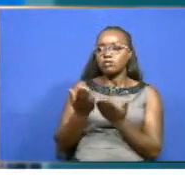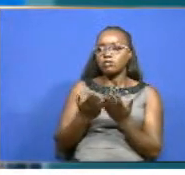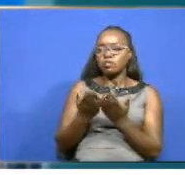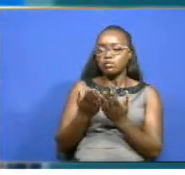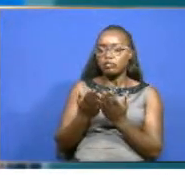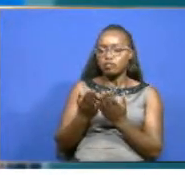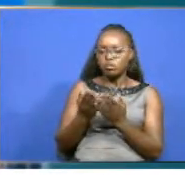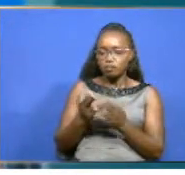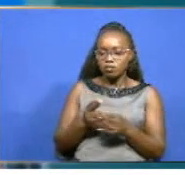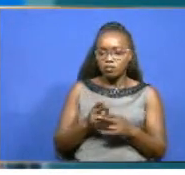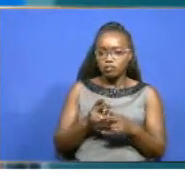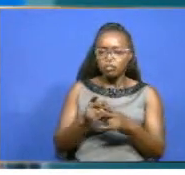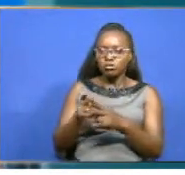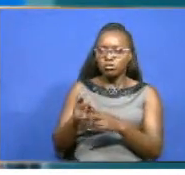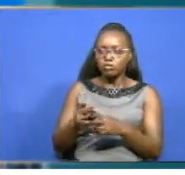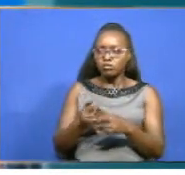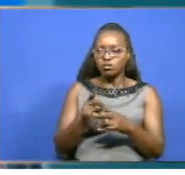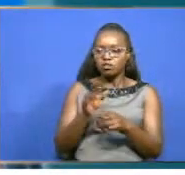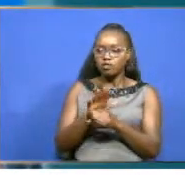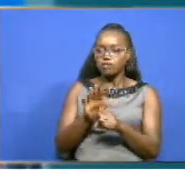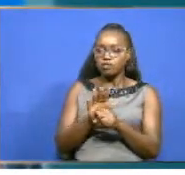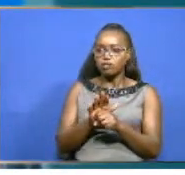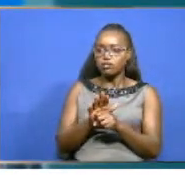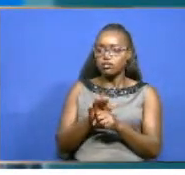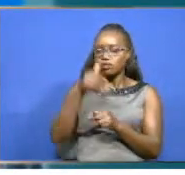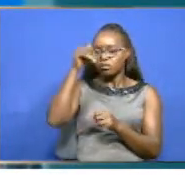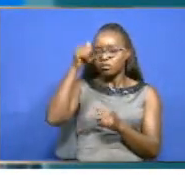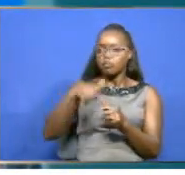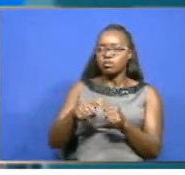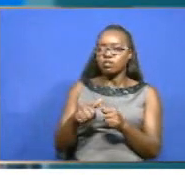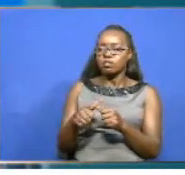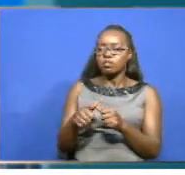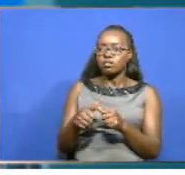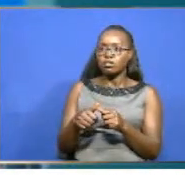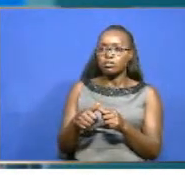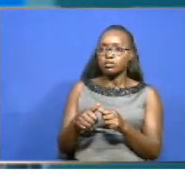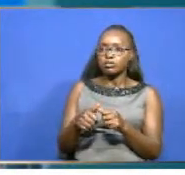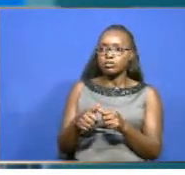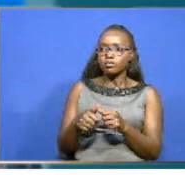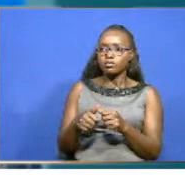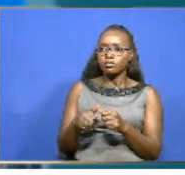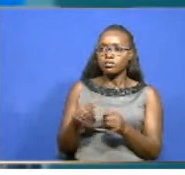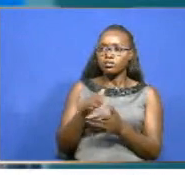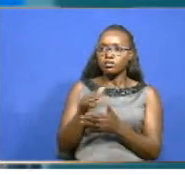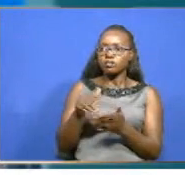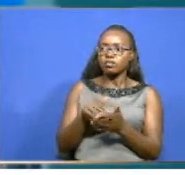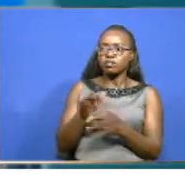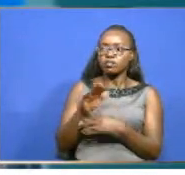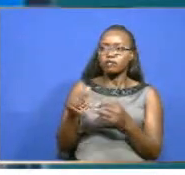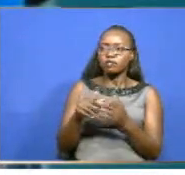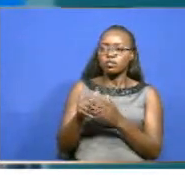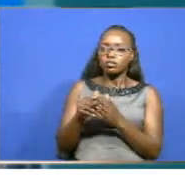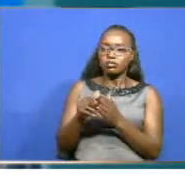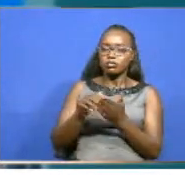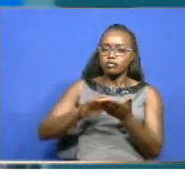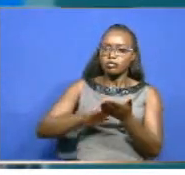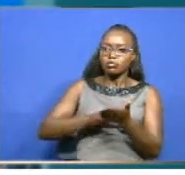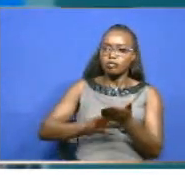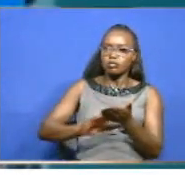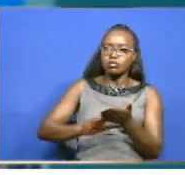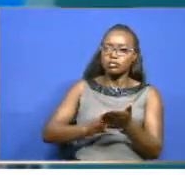conscious. And remember, Wazingishu is the hub of all truckies that come